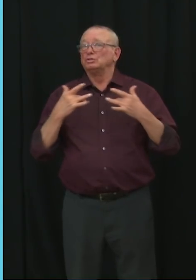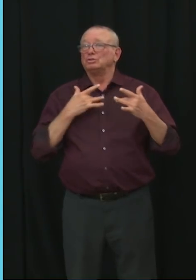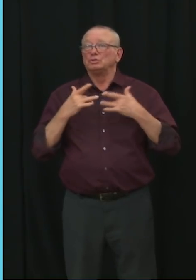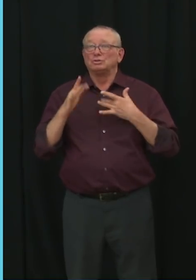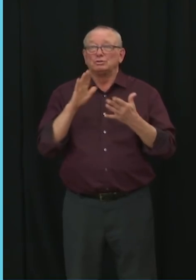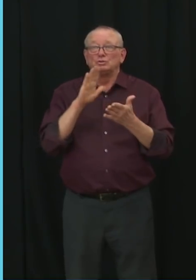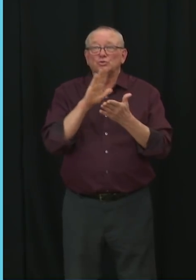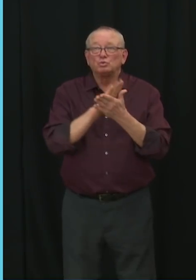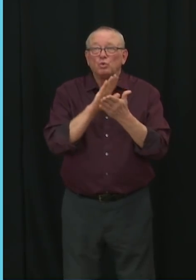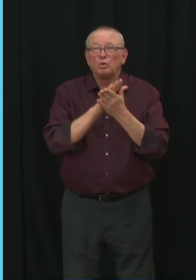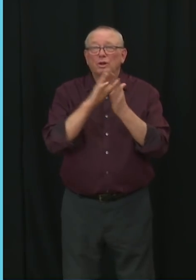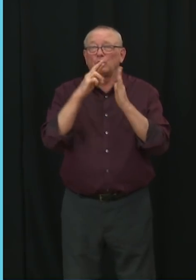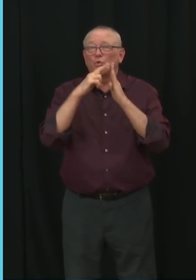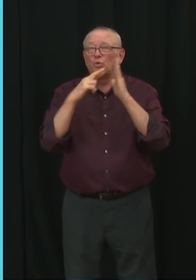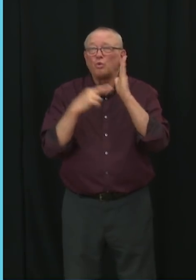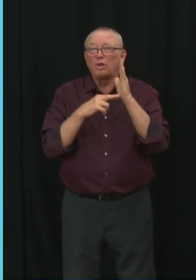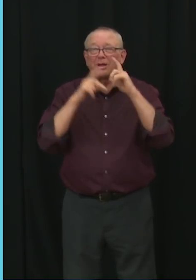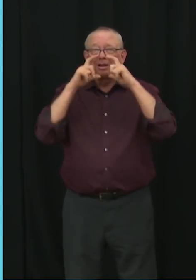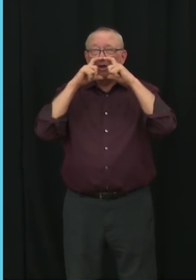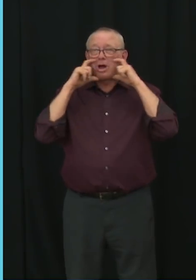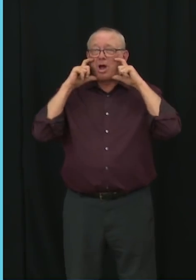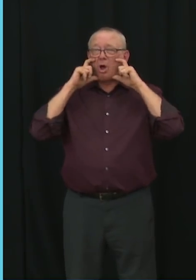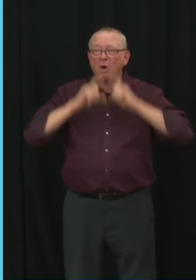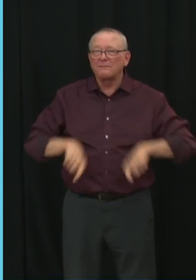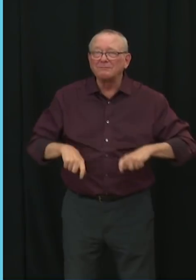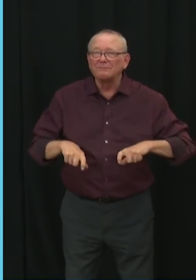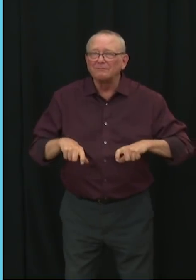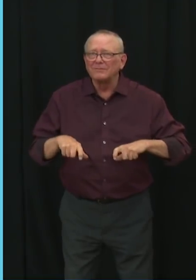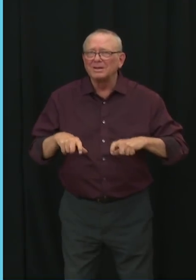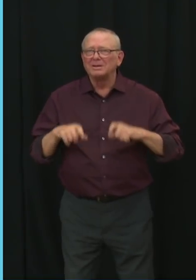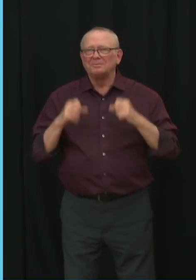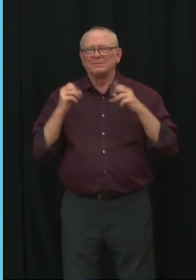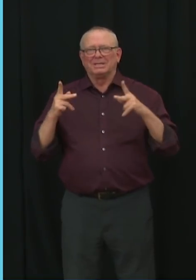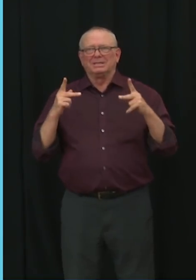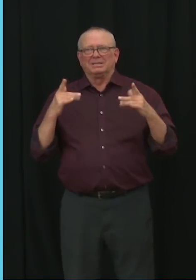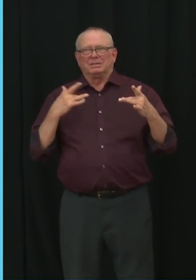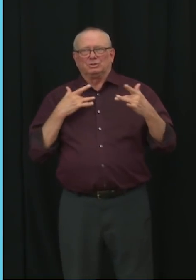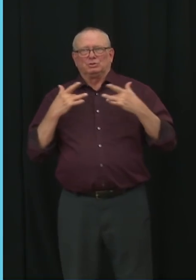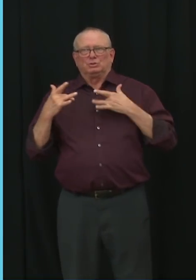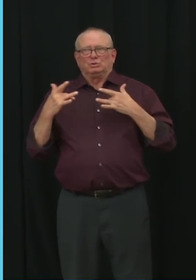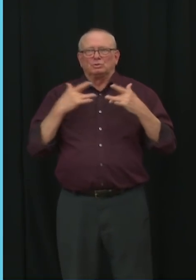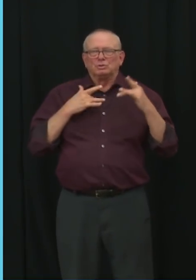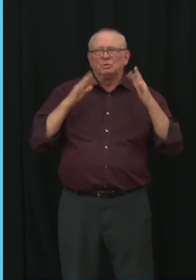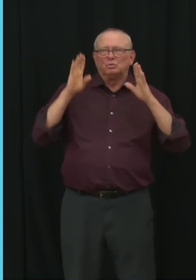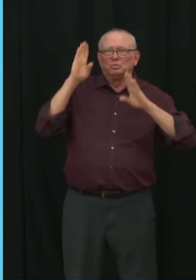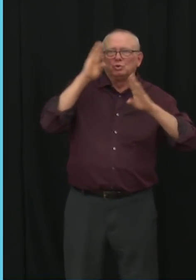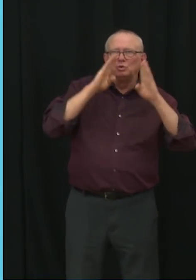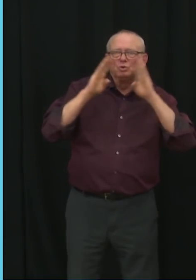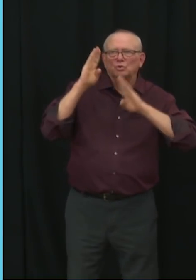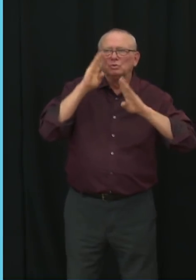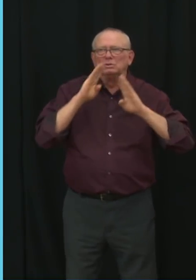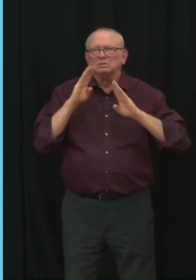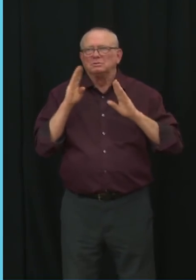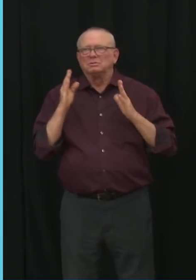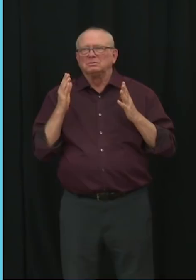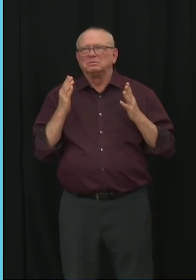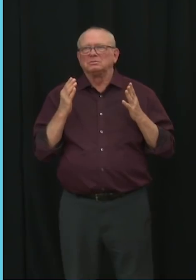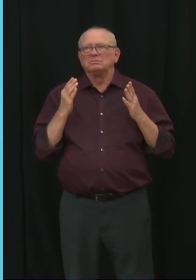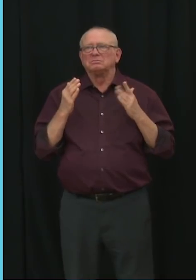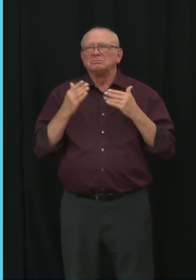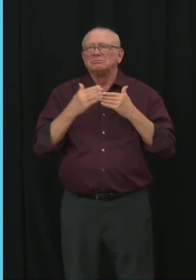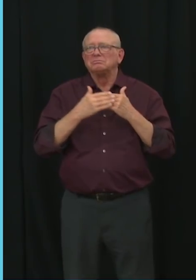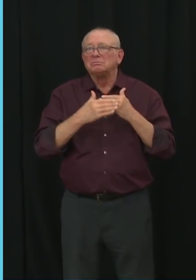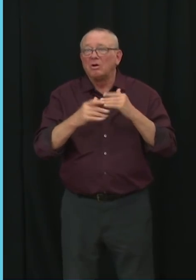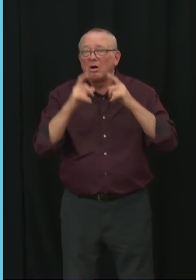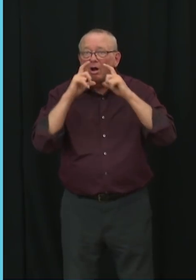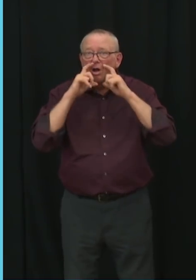of physicians, pediatricians, infectious disease folks, they're worried about the implications of this decision with only